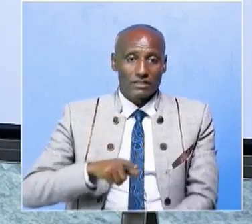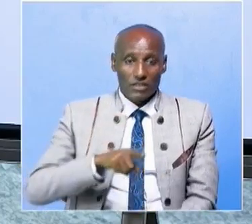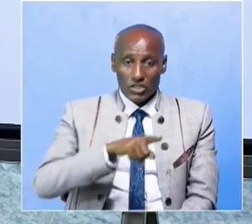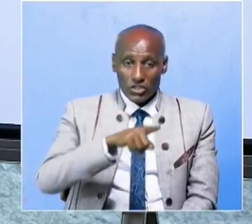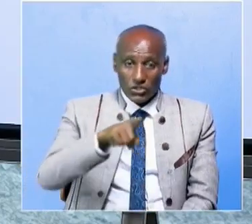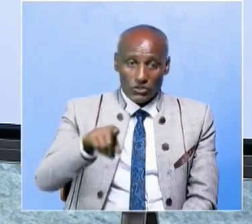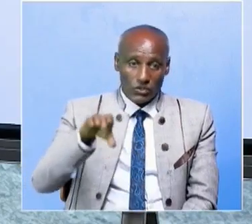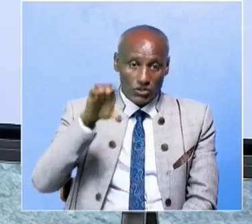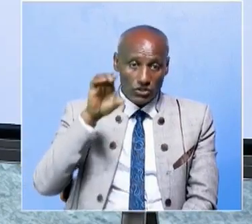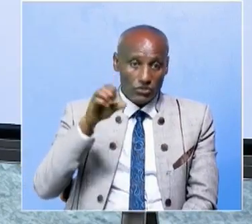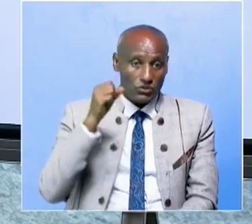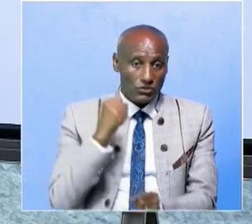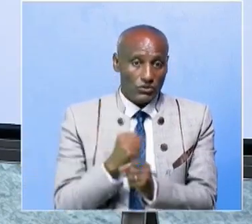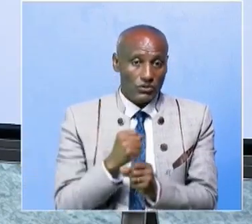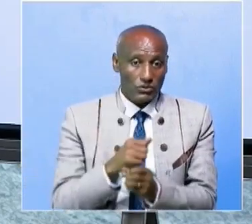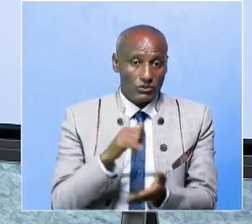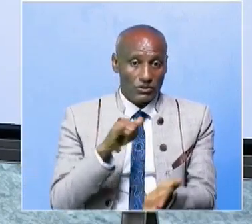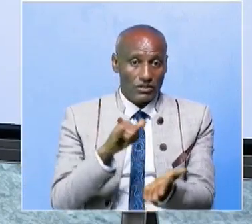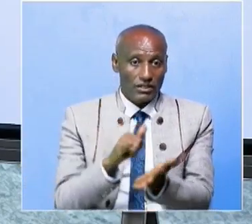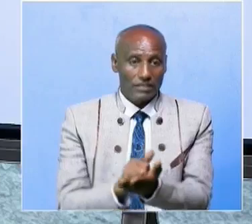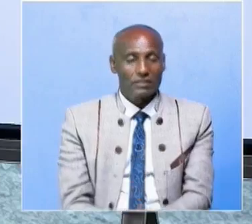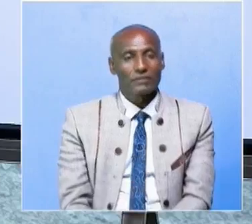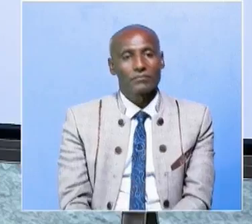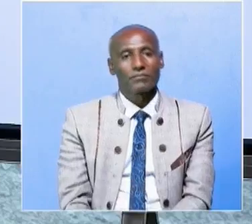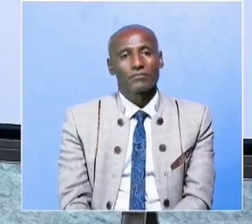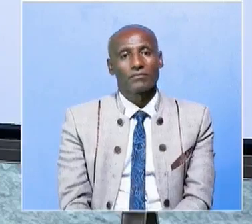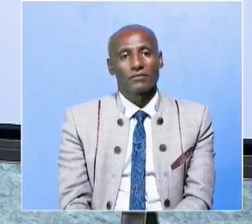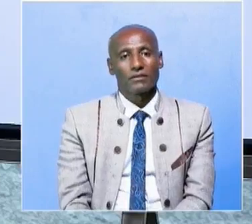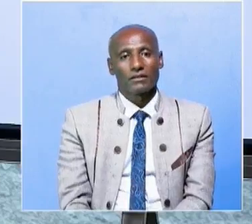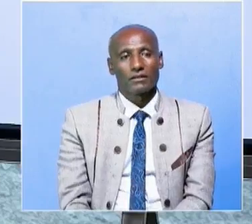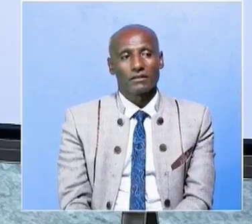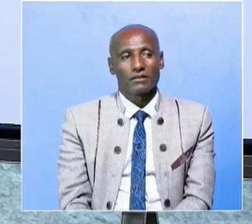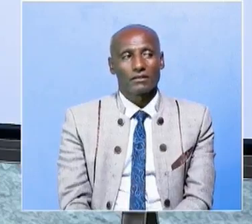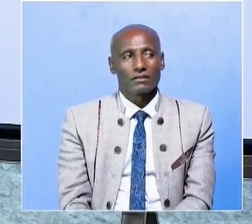that. You should do this. Okay.